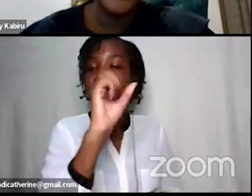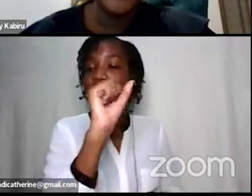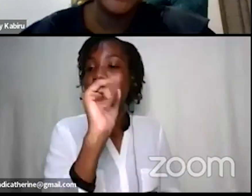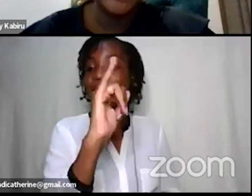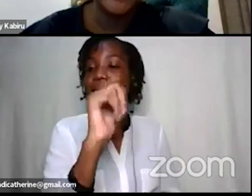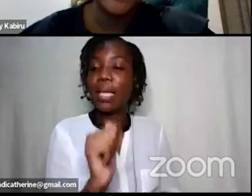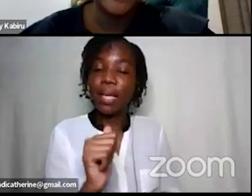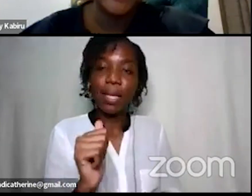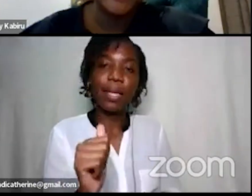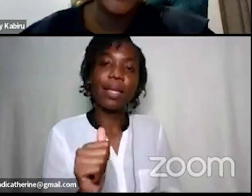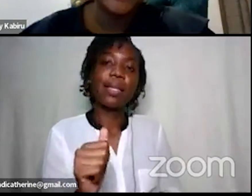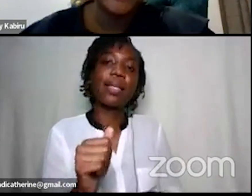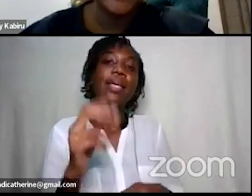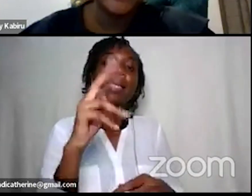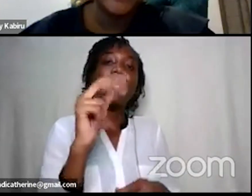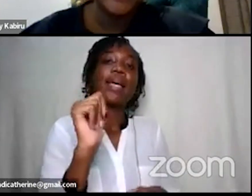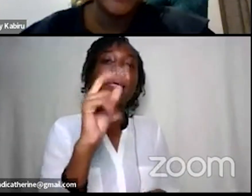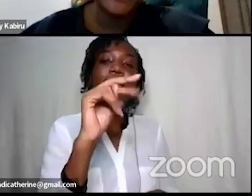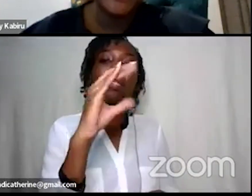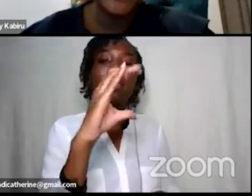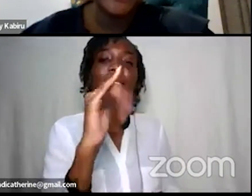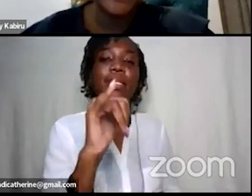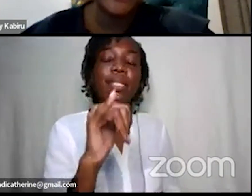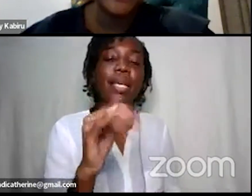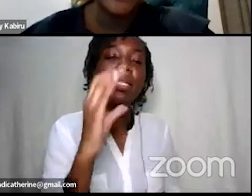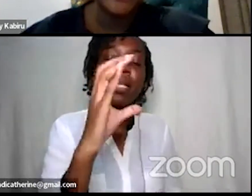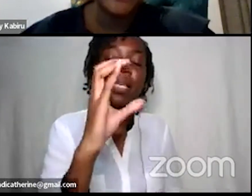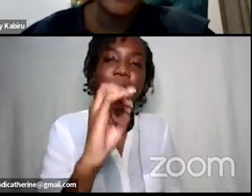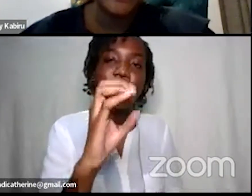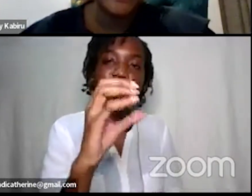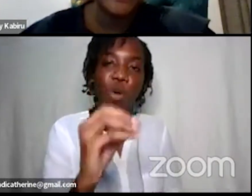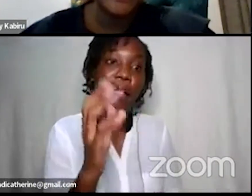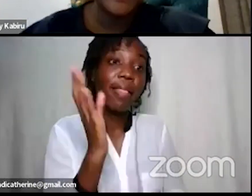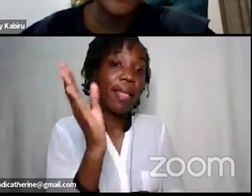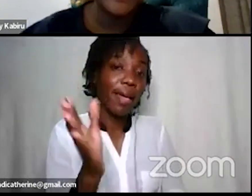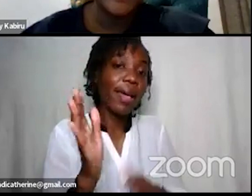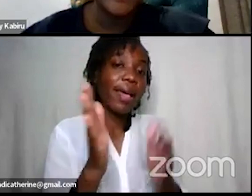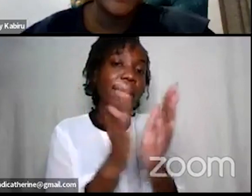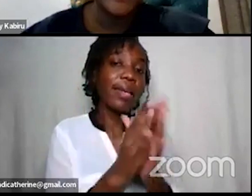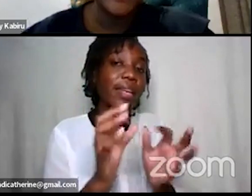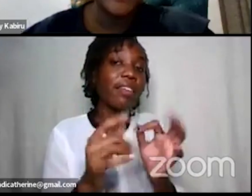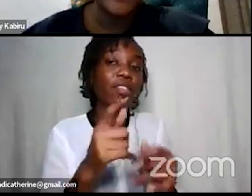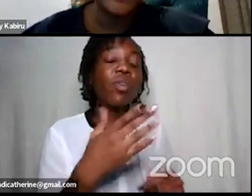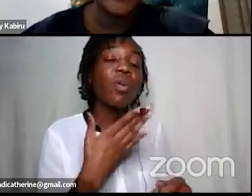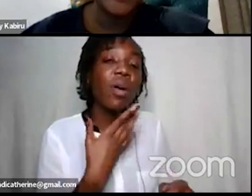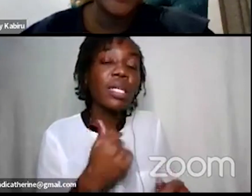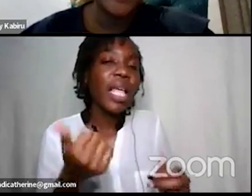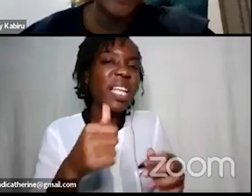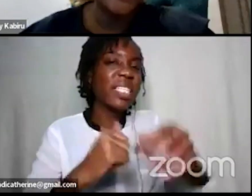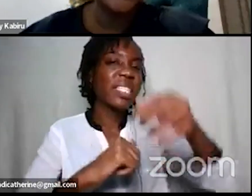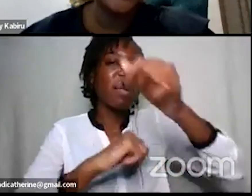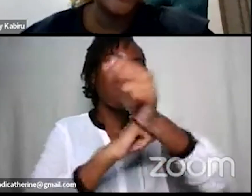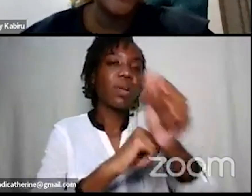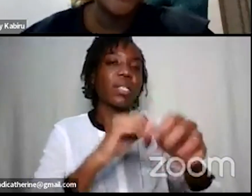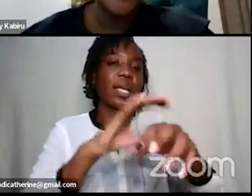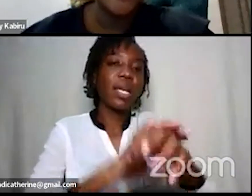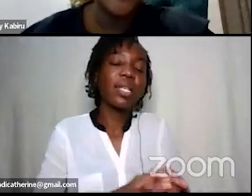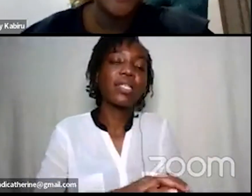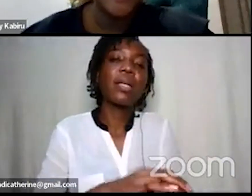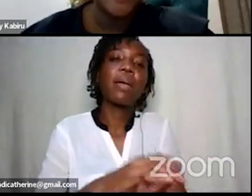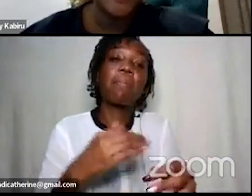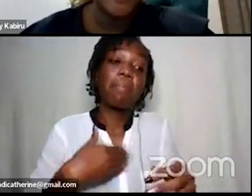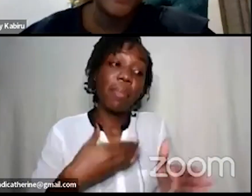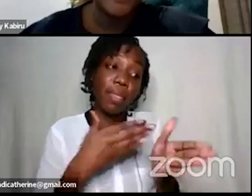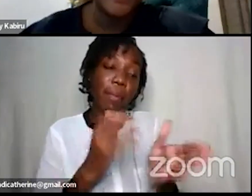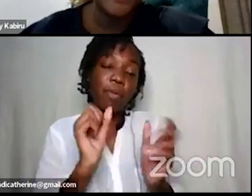is the CEO. Please make sure that you visit them. And in case you need any support in reaching them, I am here to help.